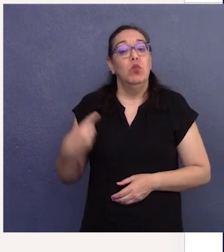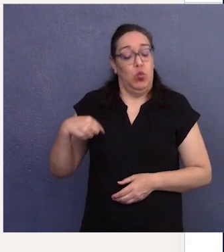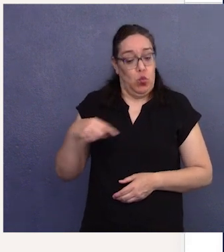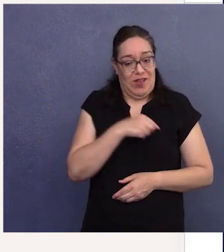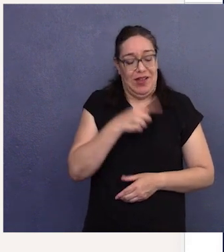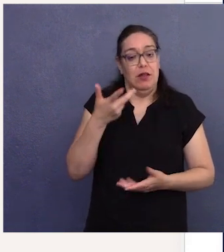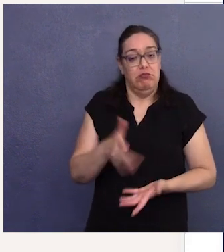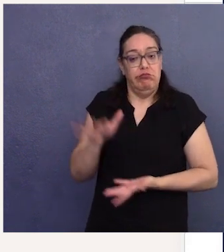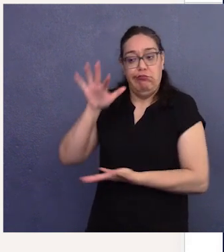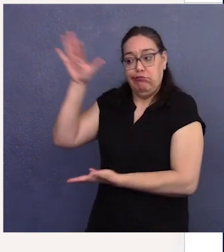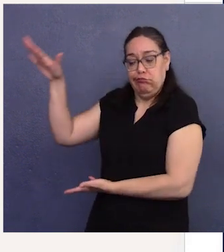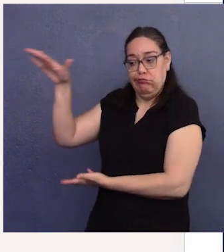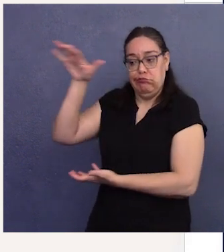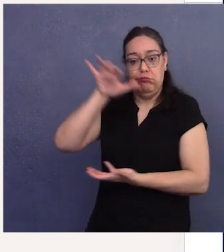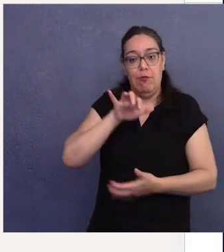received